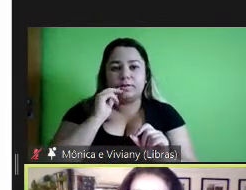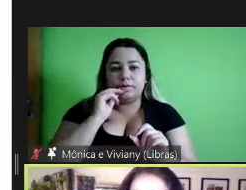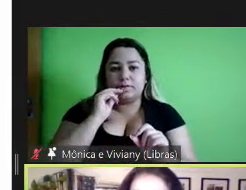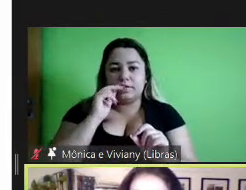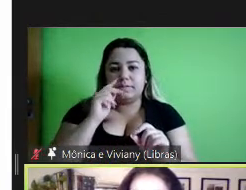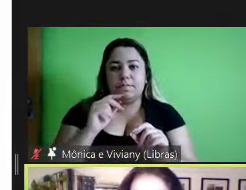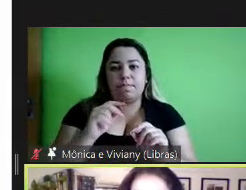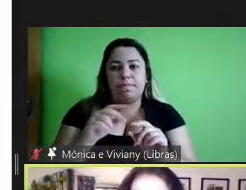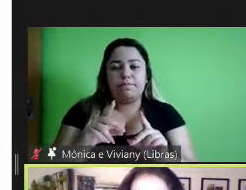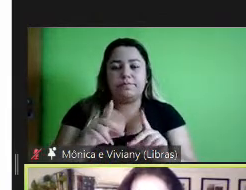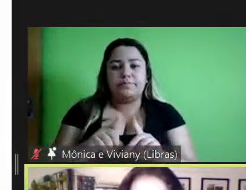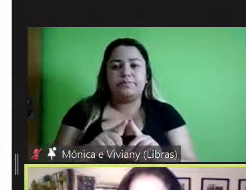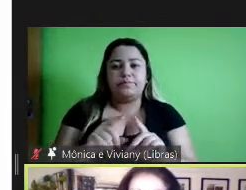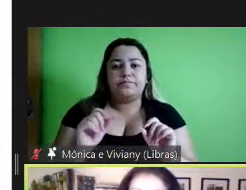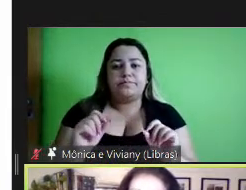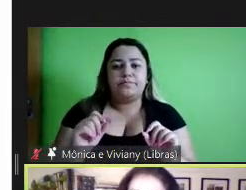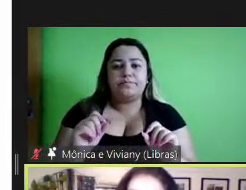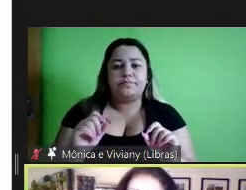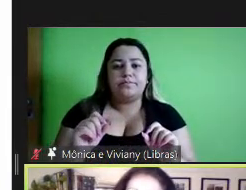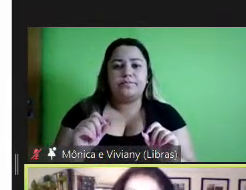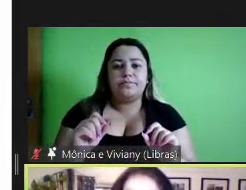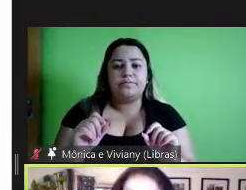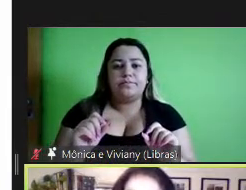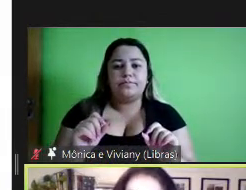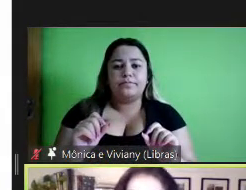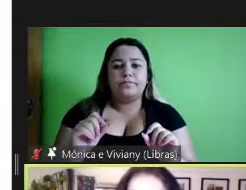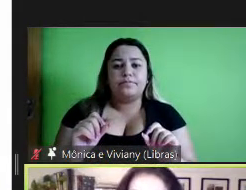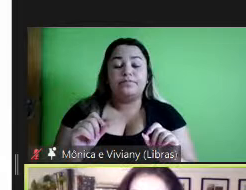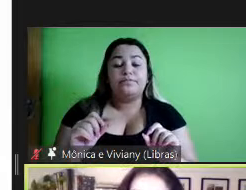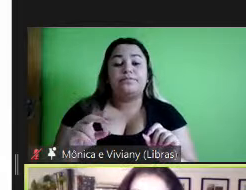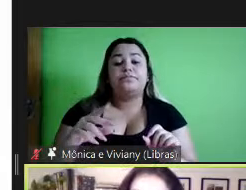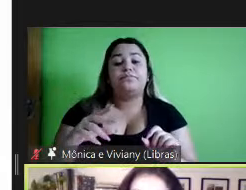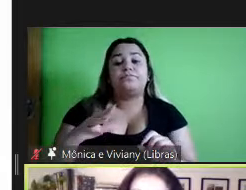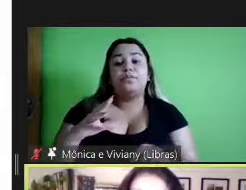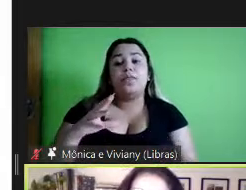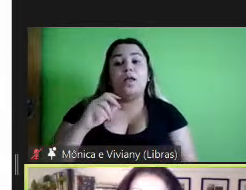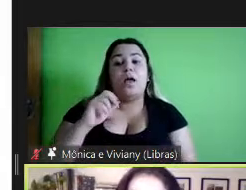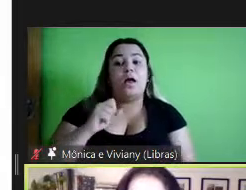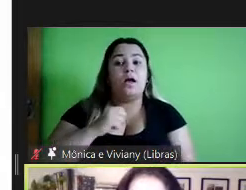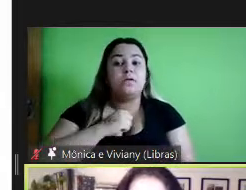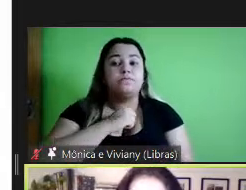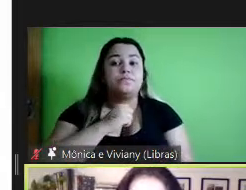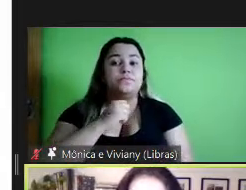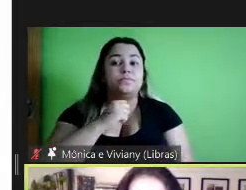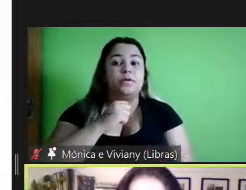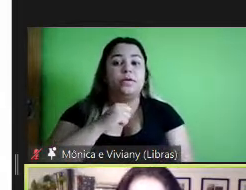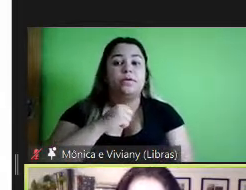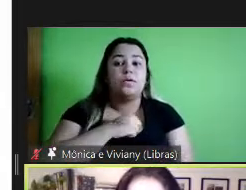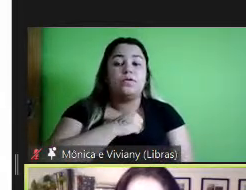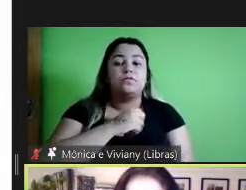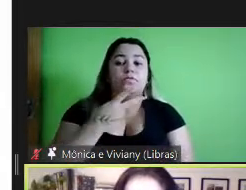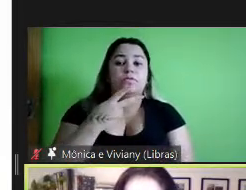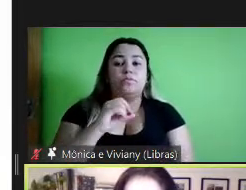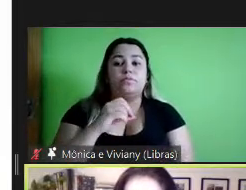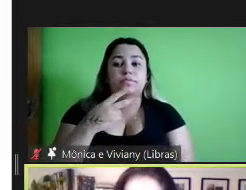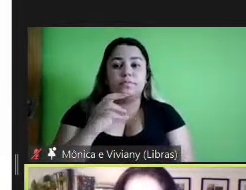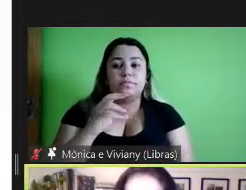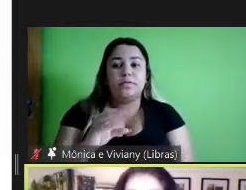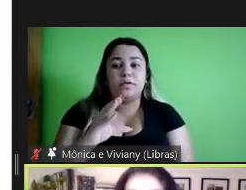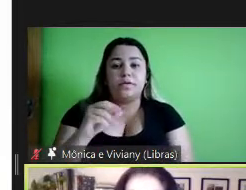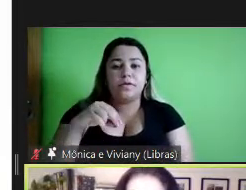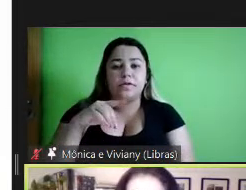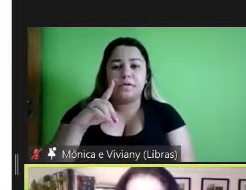So in August of 2020, through a collaboration with Obesity Canada and the Canadian Association of Bariatric Physicians and